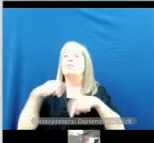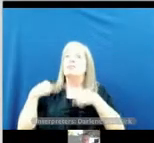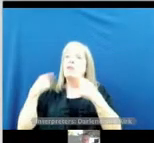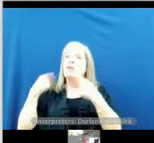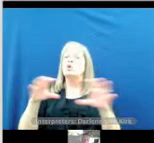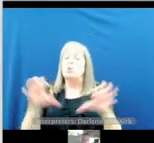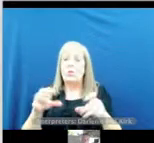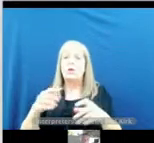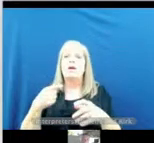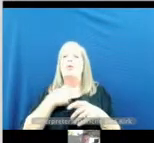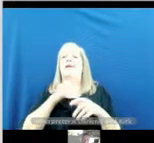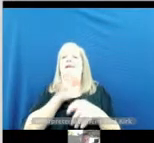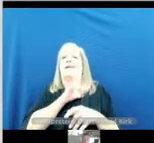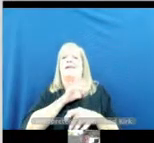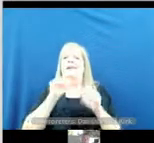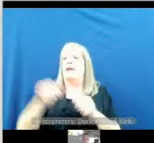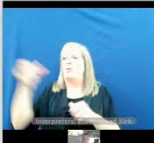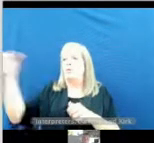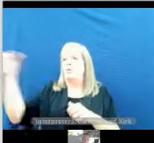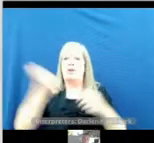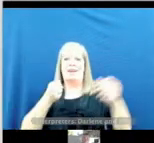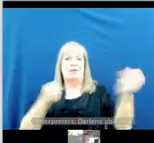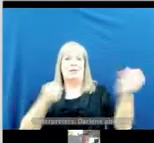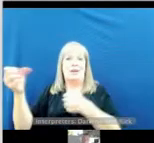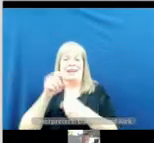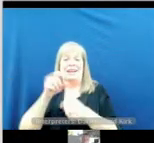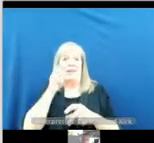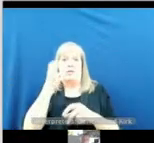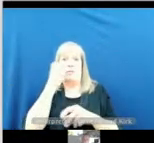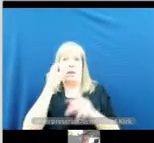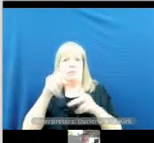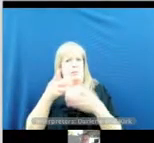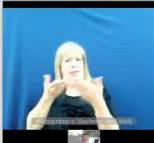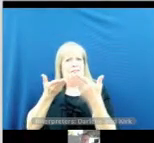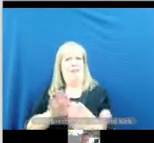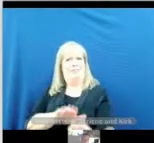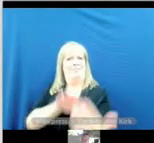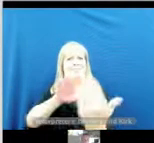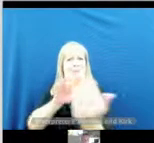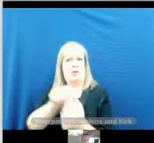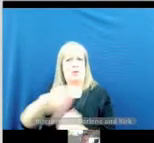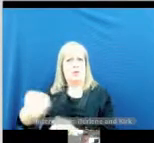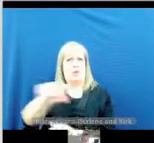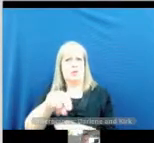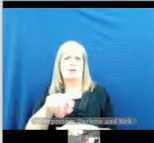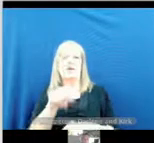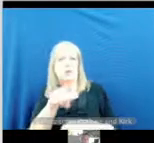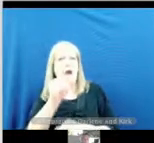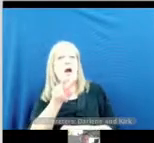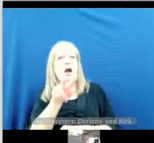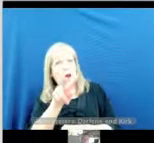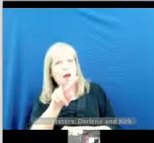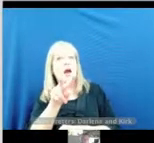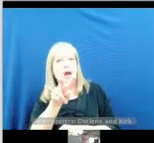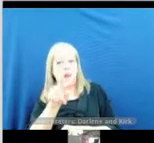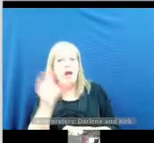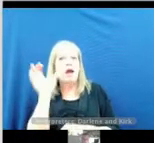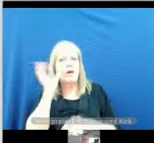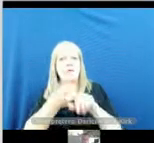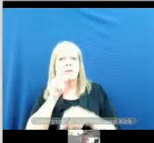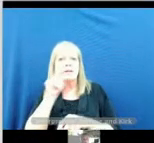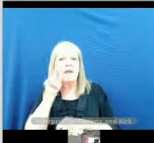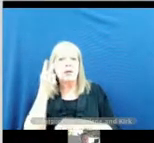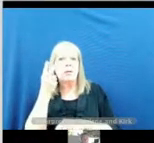deafblind people virtually into your living room. And that's the way we learn best, is to hear directly from deafblind people.